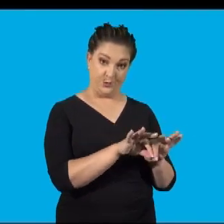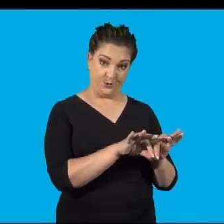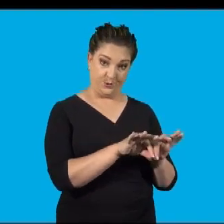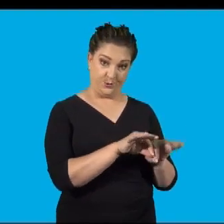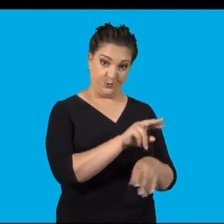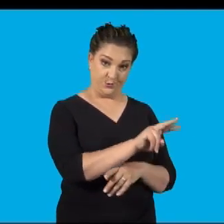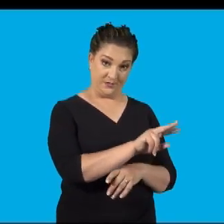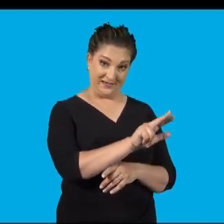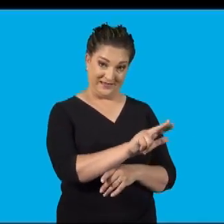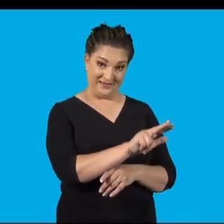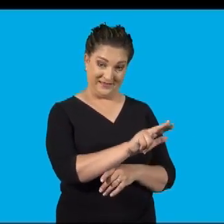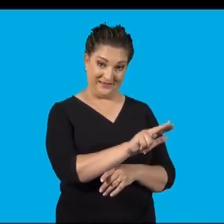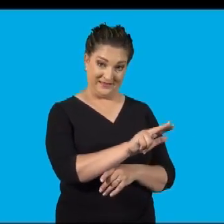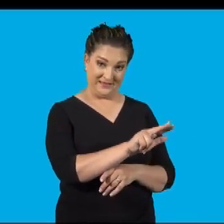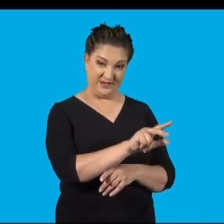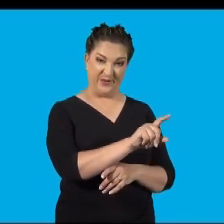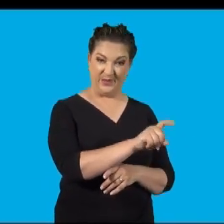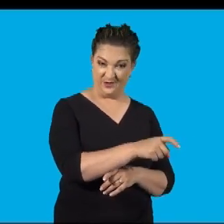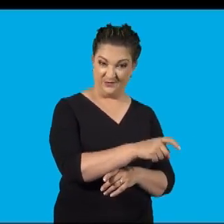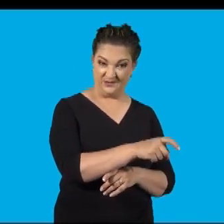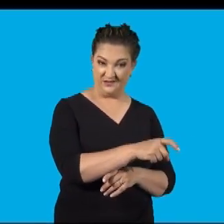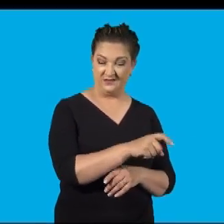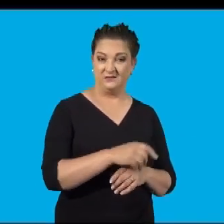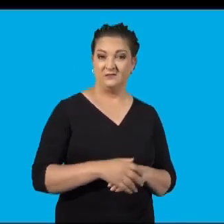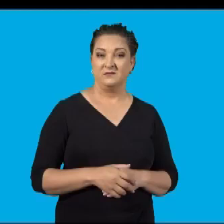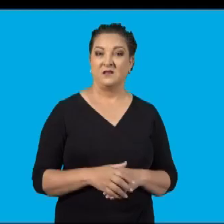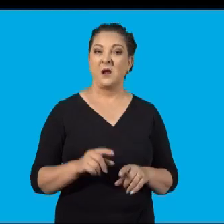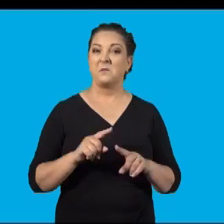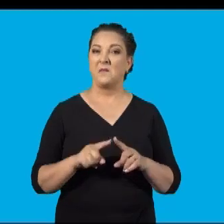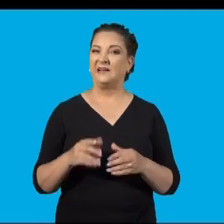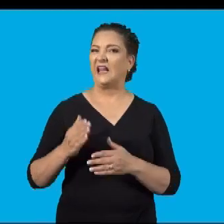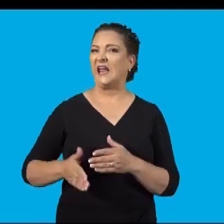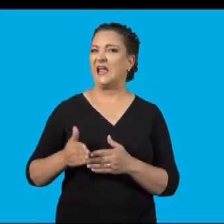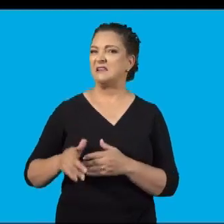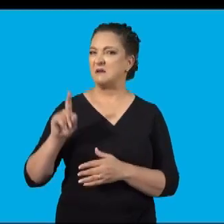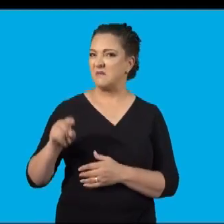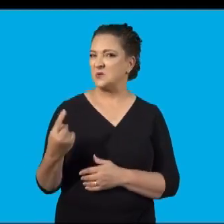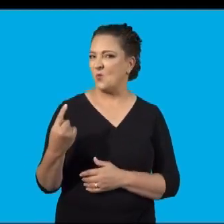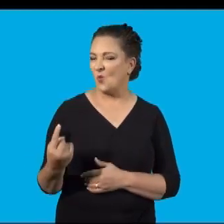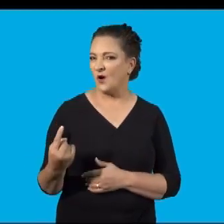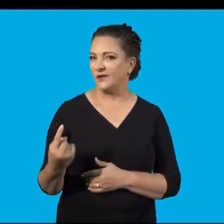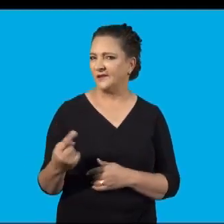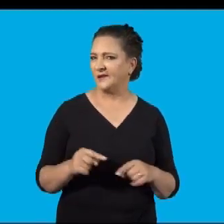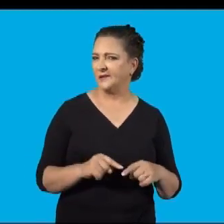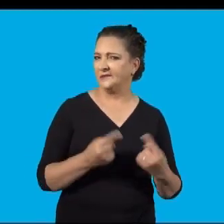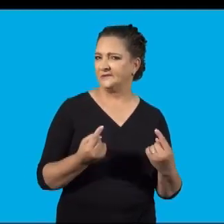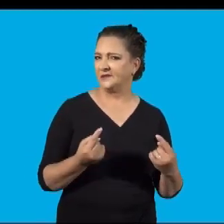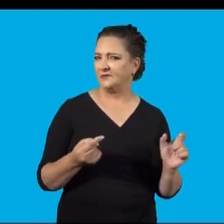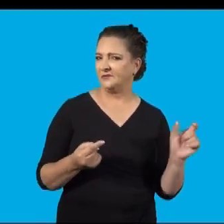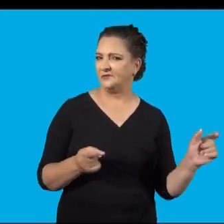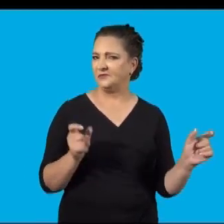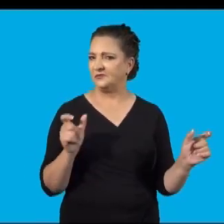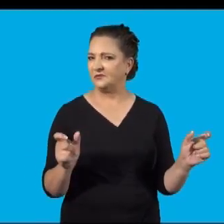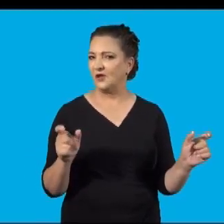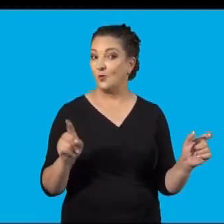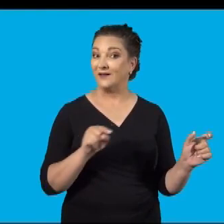beginning is 28, and my carrying value at the end must be 1, the difference between the